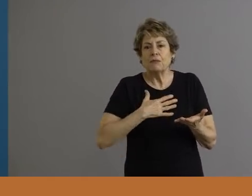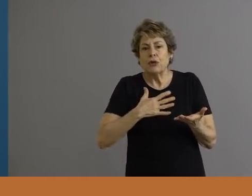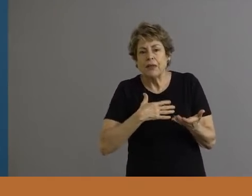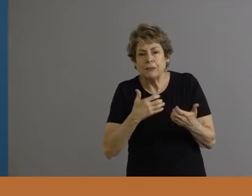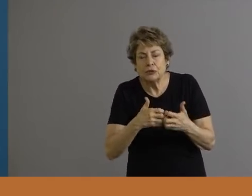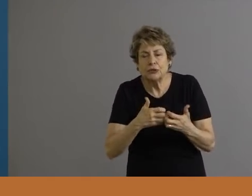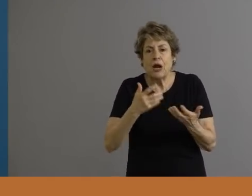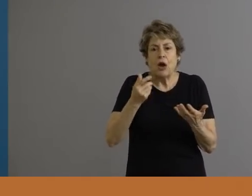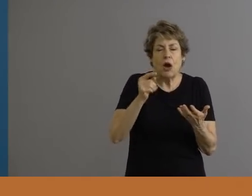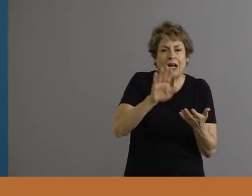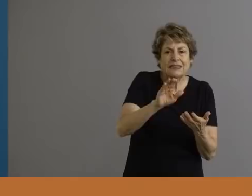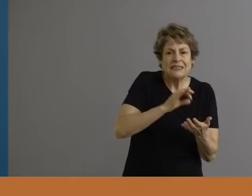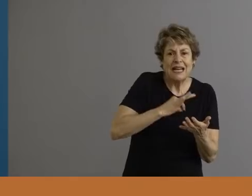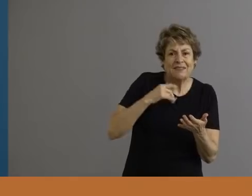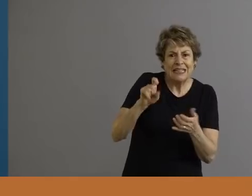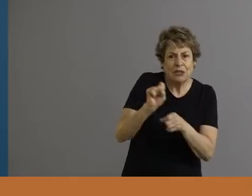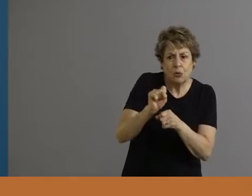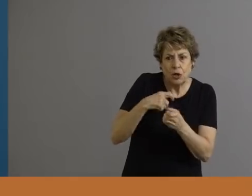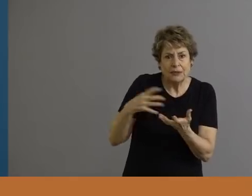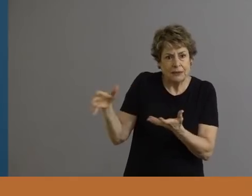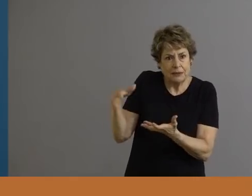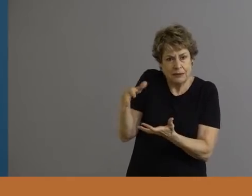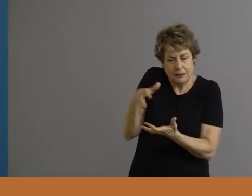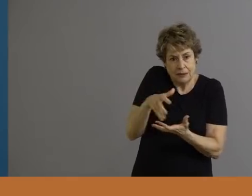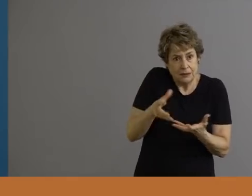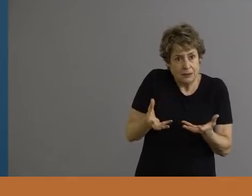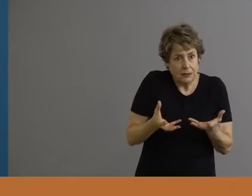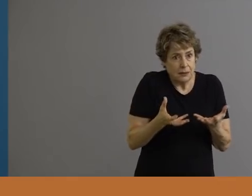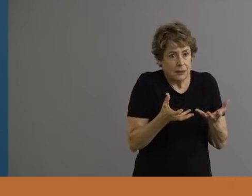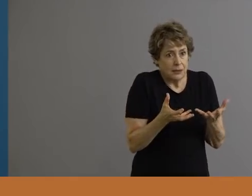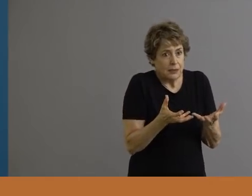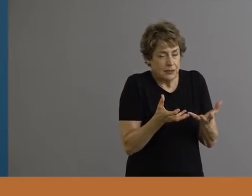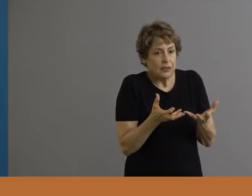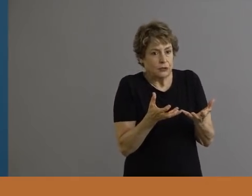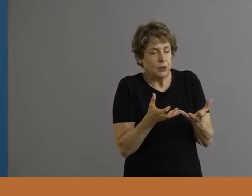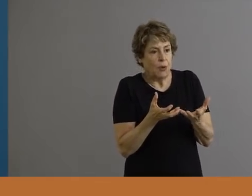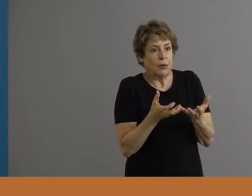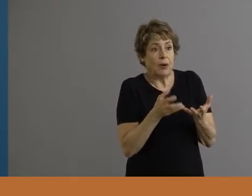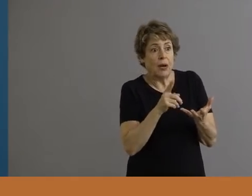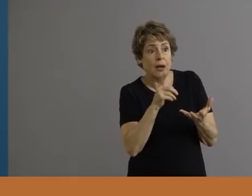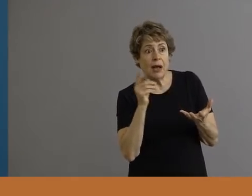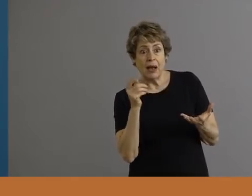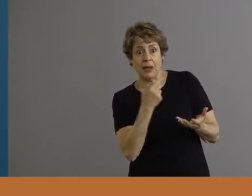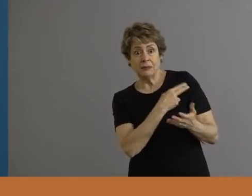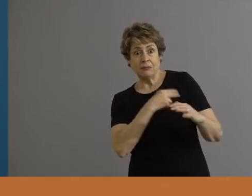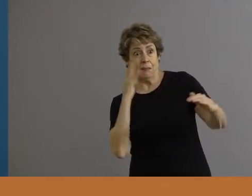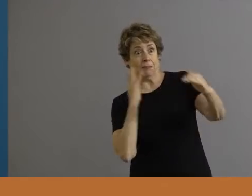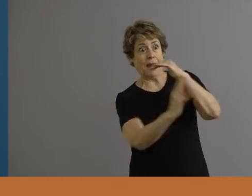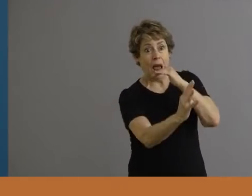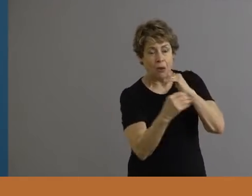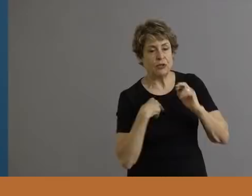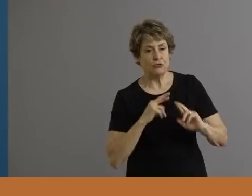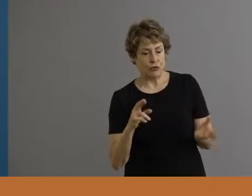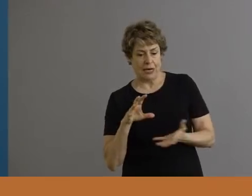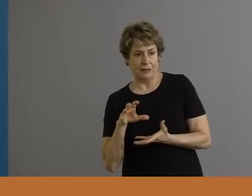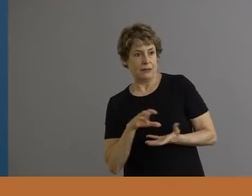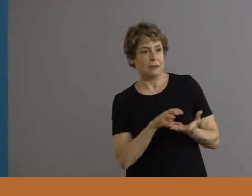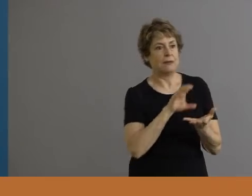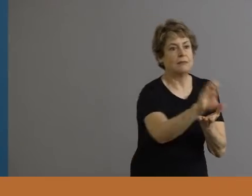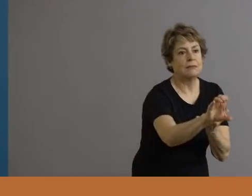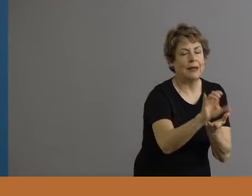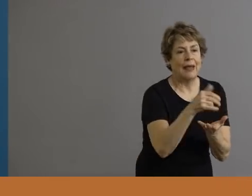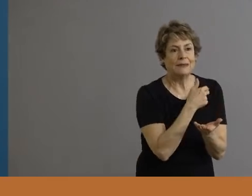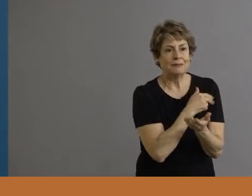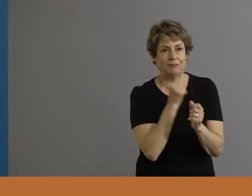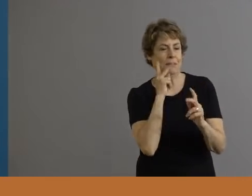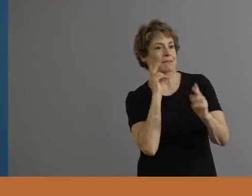capacity that Dr. Chris mentioned. I'm really happy with the federal family and their assistance. As it pertains to the second big line of effort is